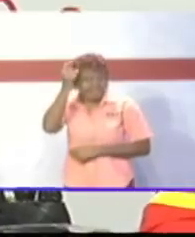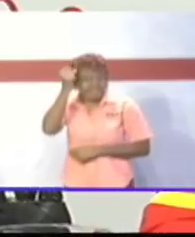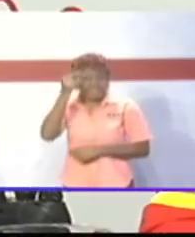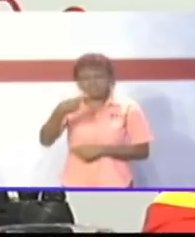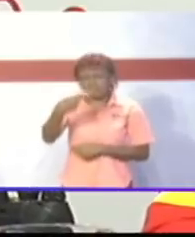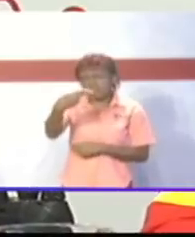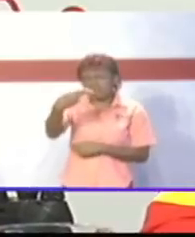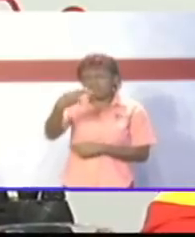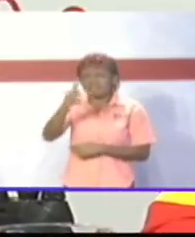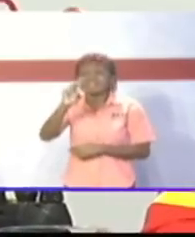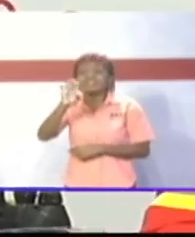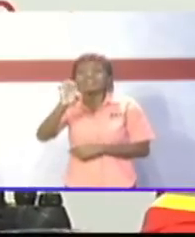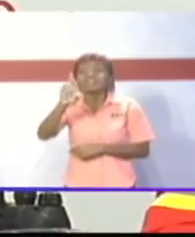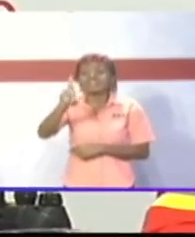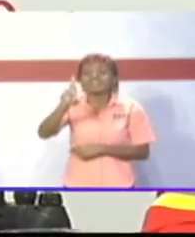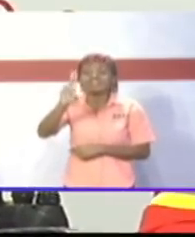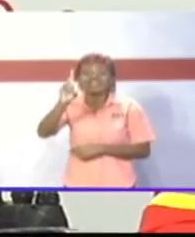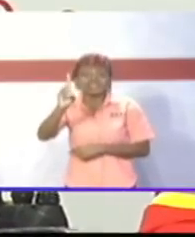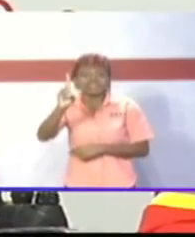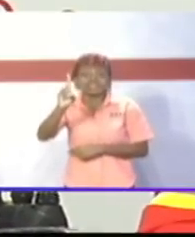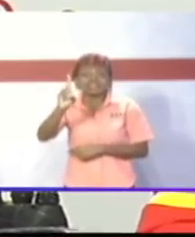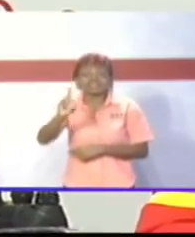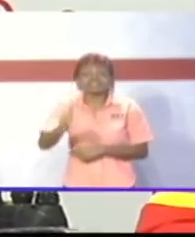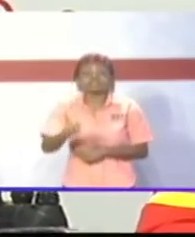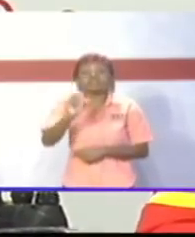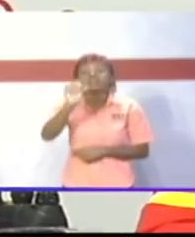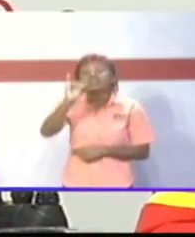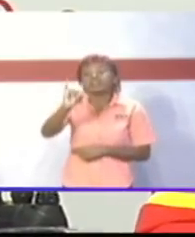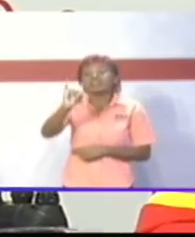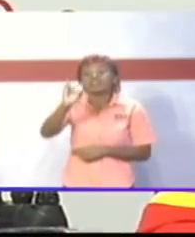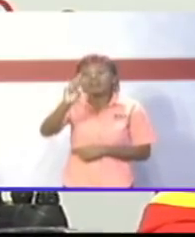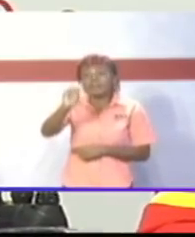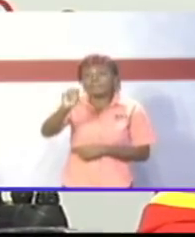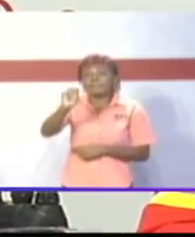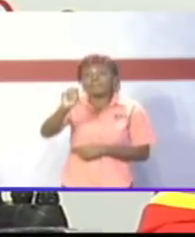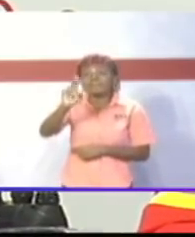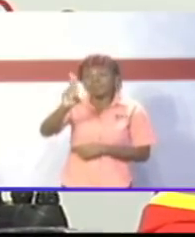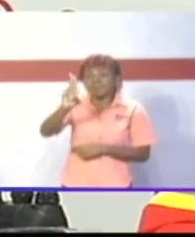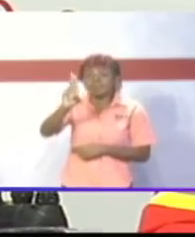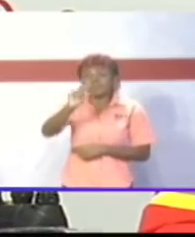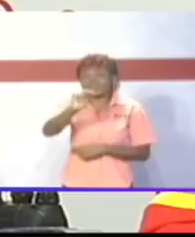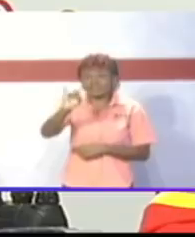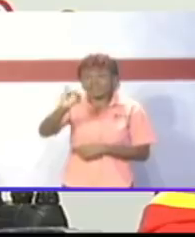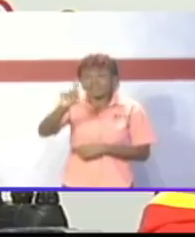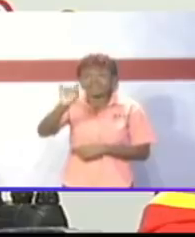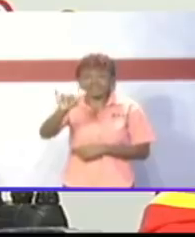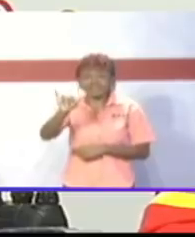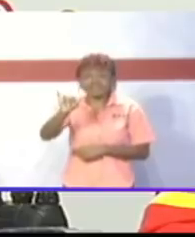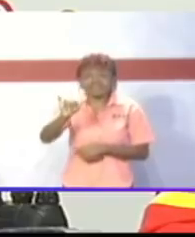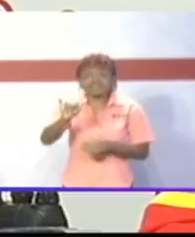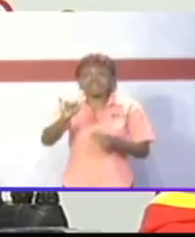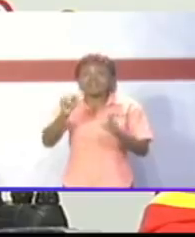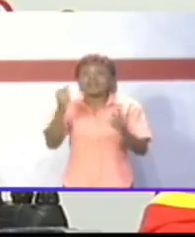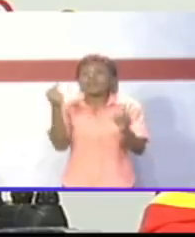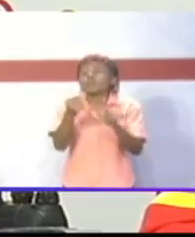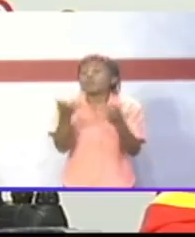immunity is there not only to protect those who are vaccinated, but also to protect those who are